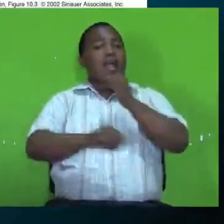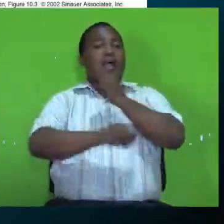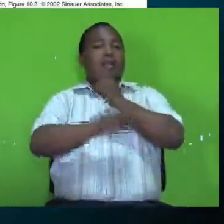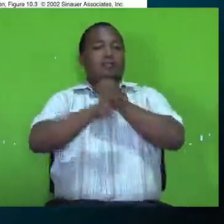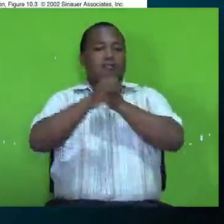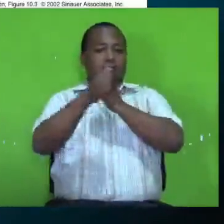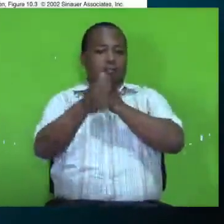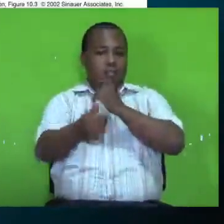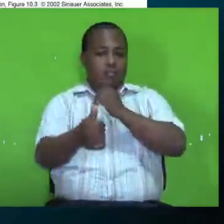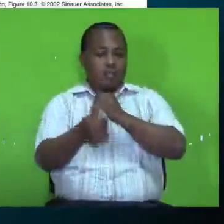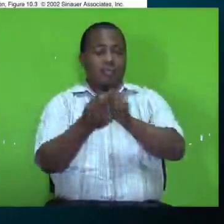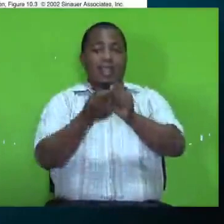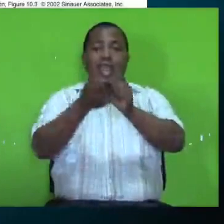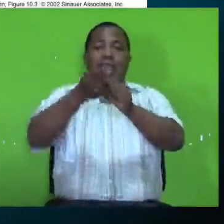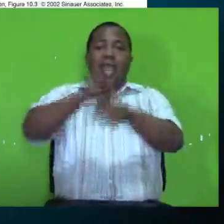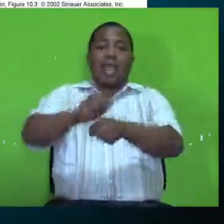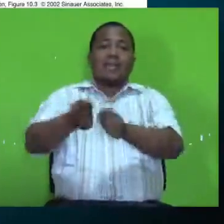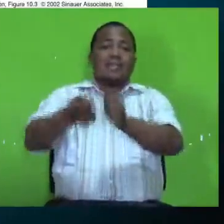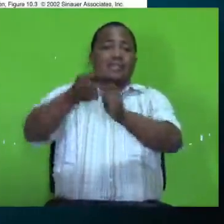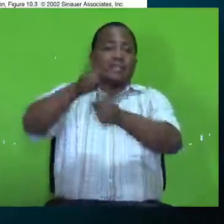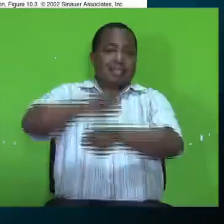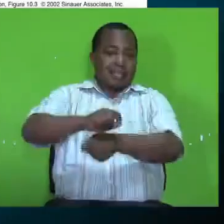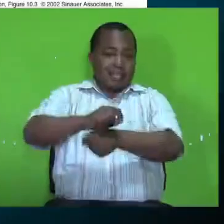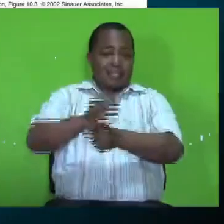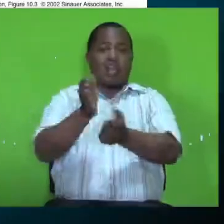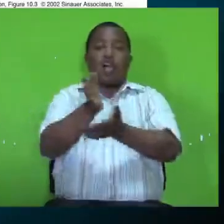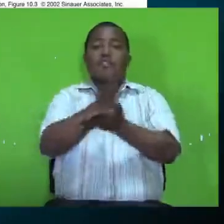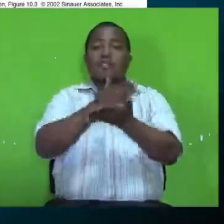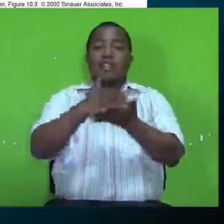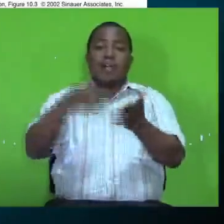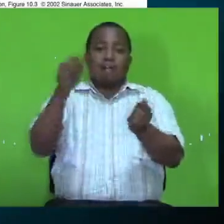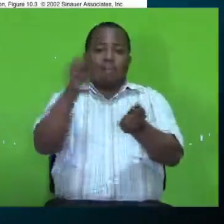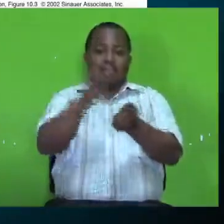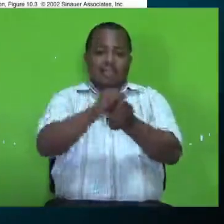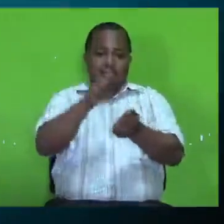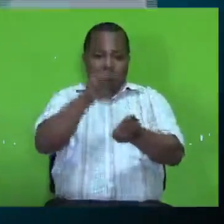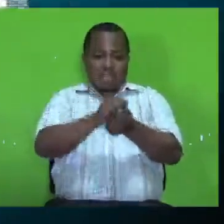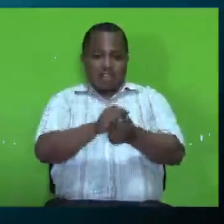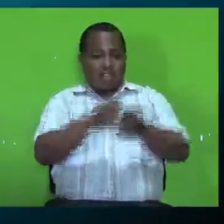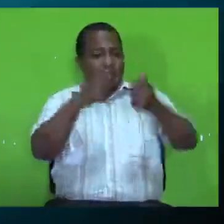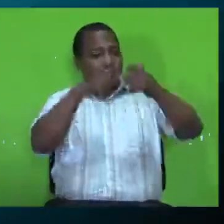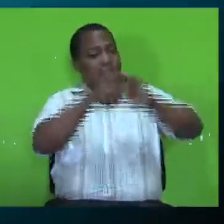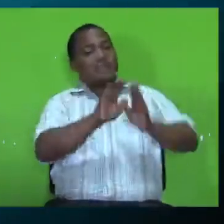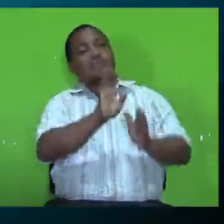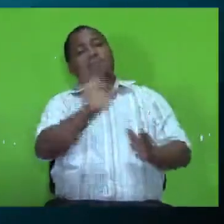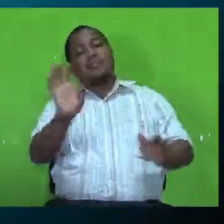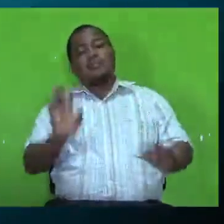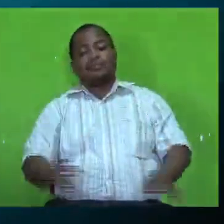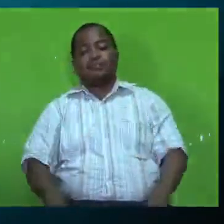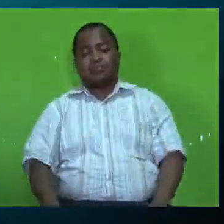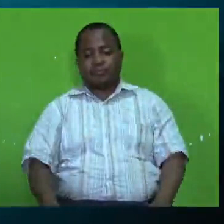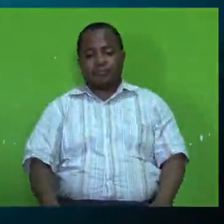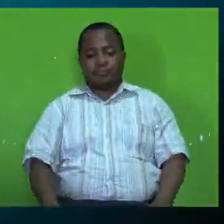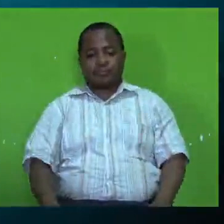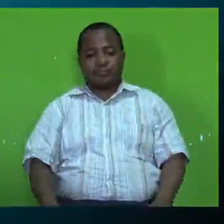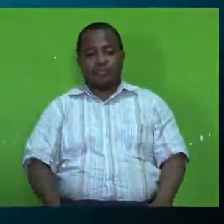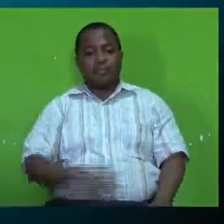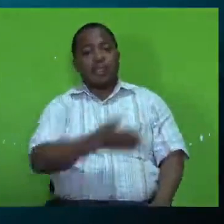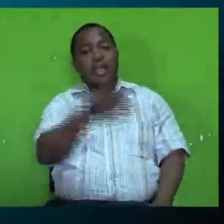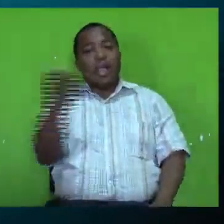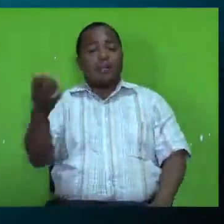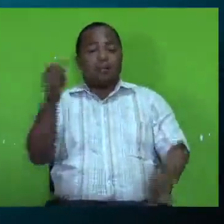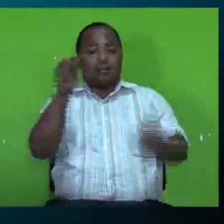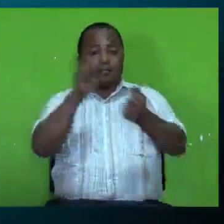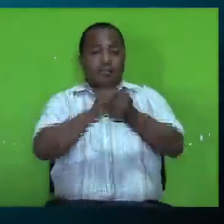allow exchanging of the some materials between them. Such